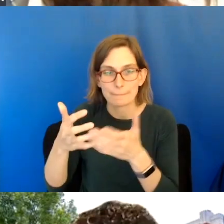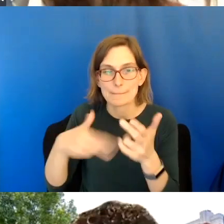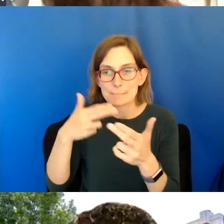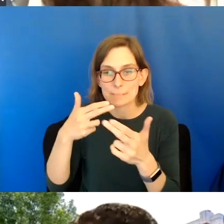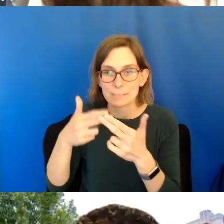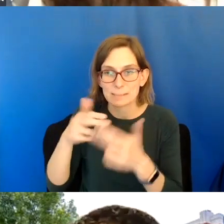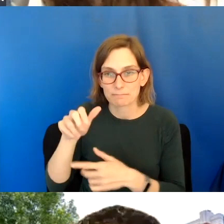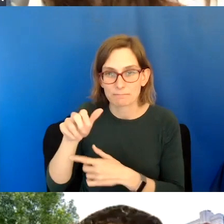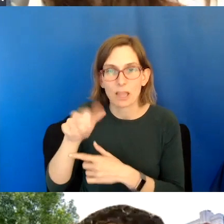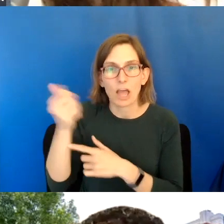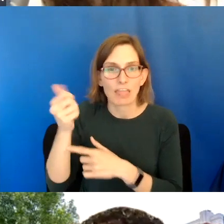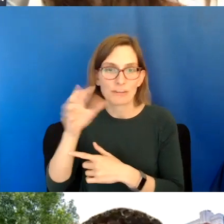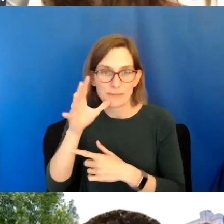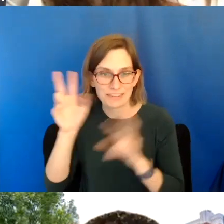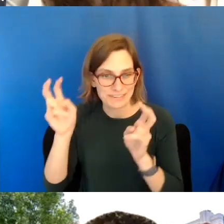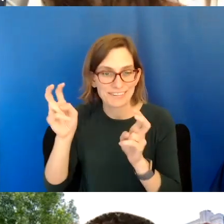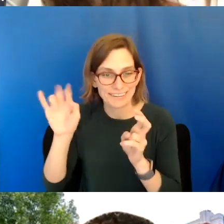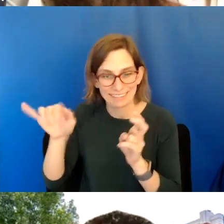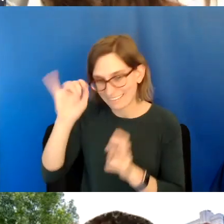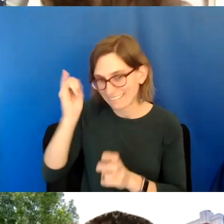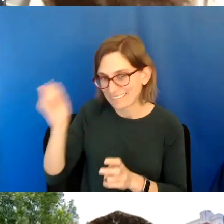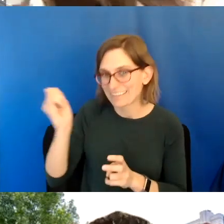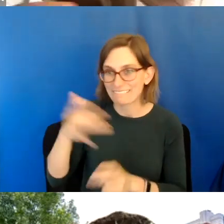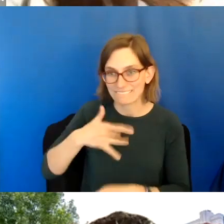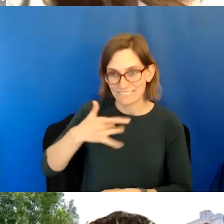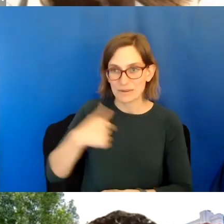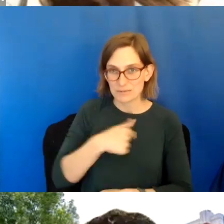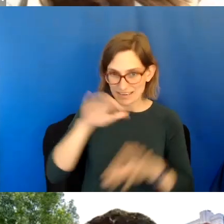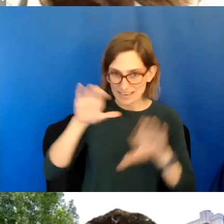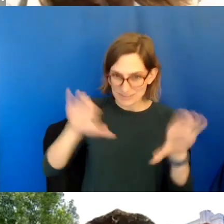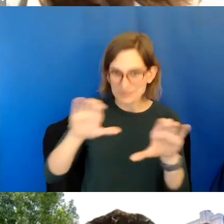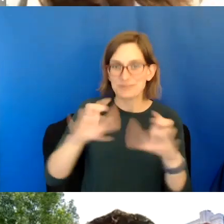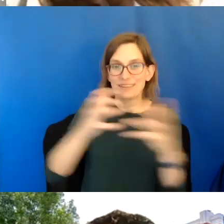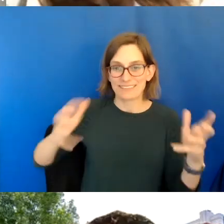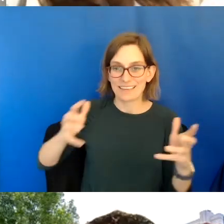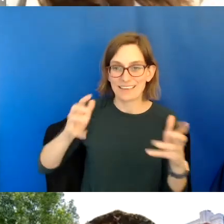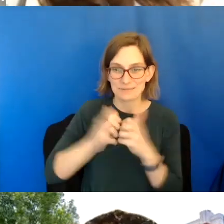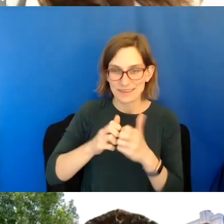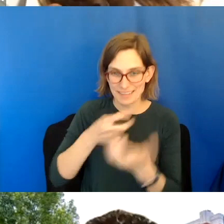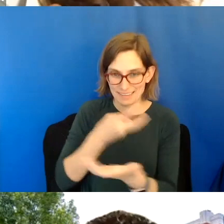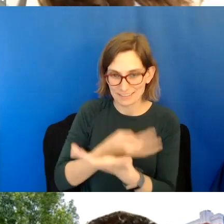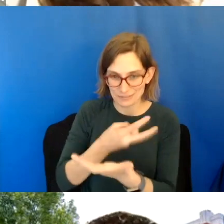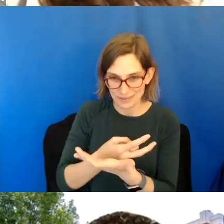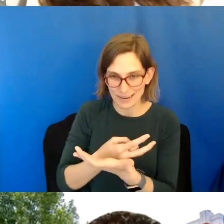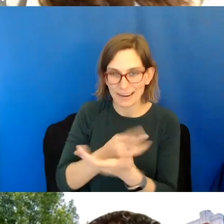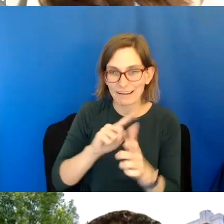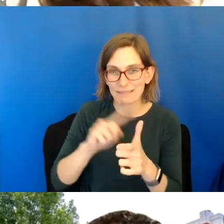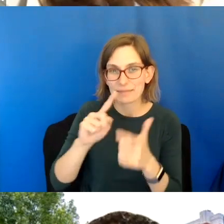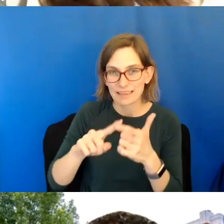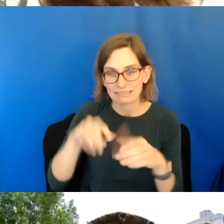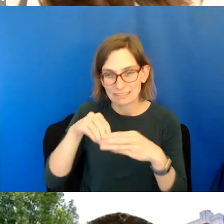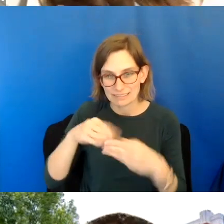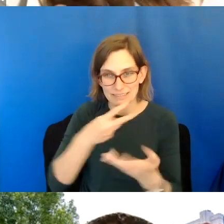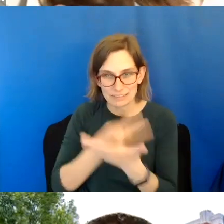you call it other mothering. And I feel like we do a lot of that for undergraduates, but really when you're in grad